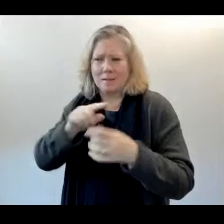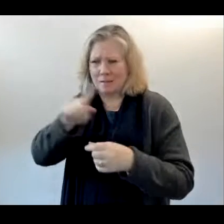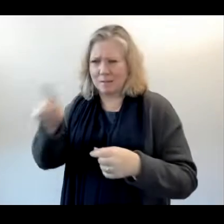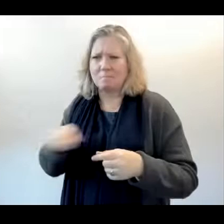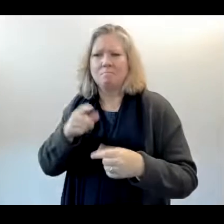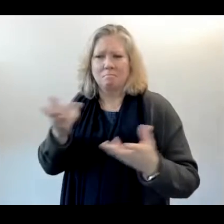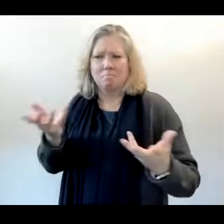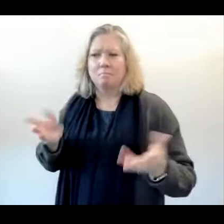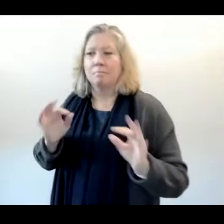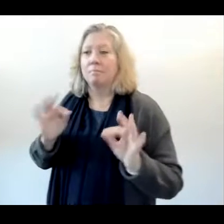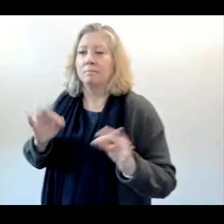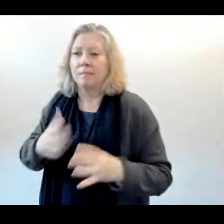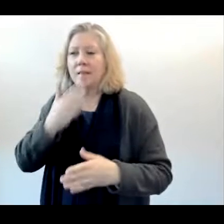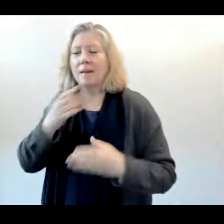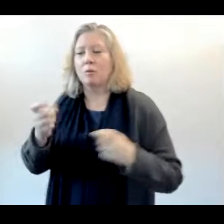Thank you, Director